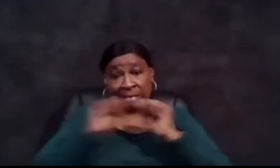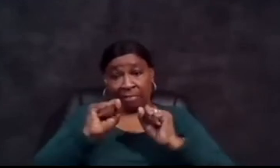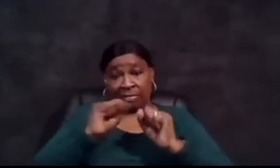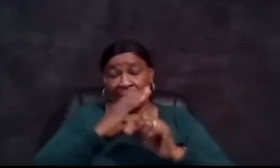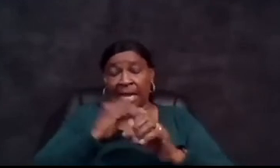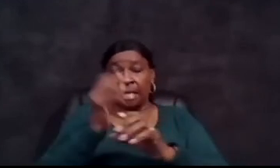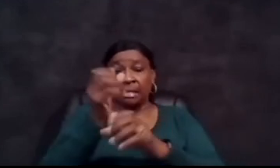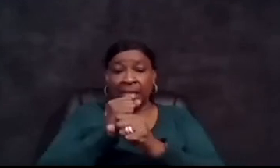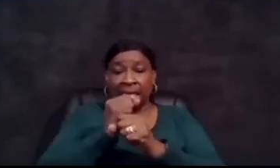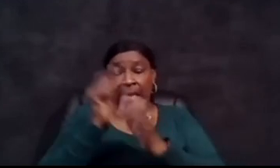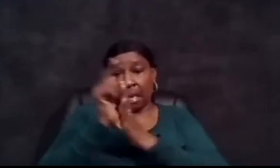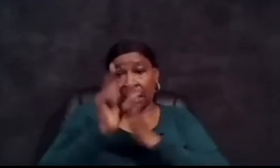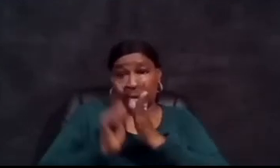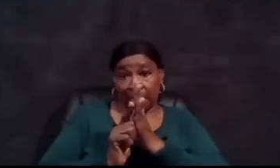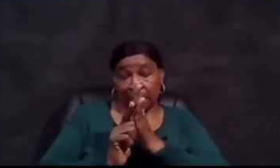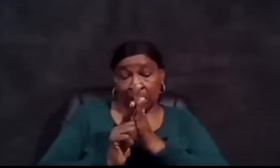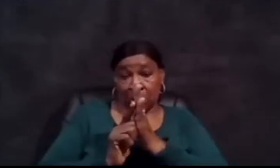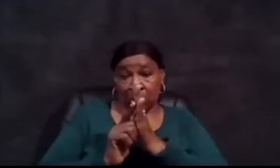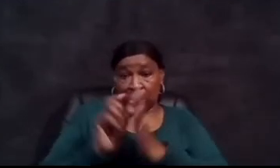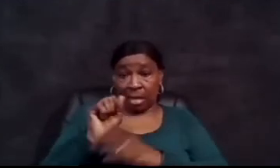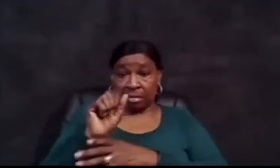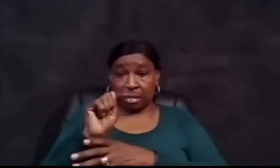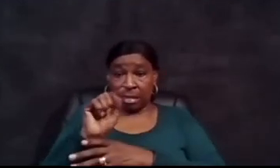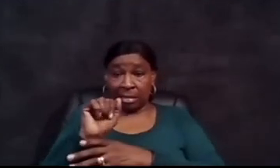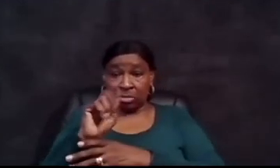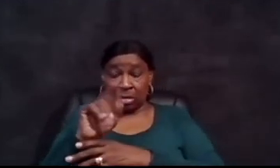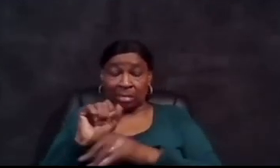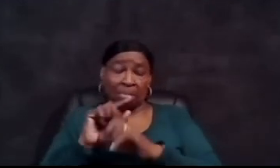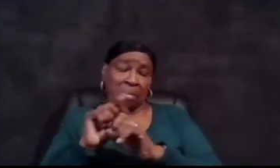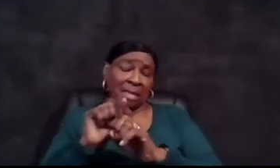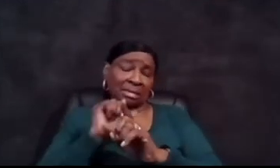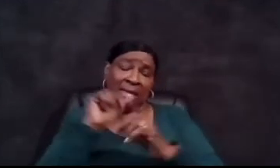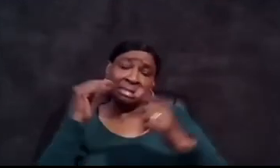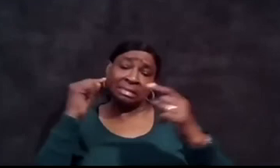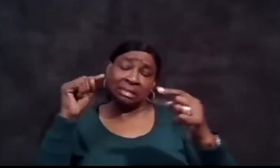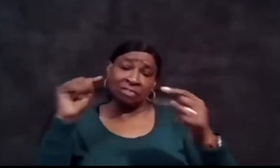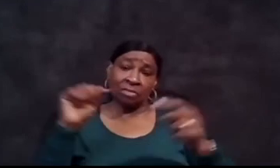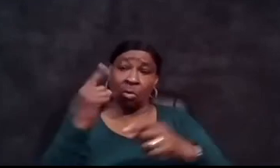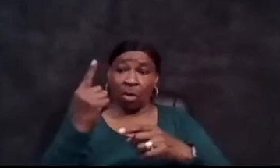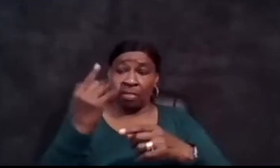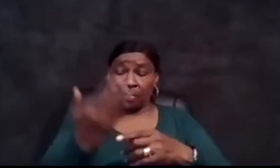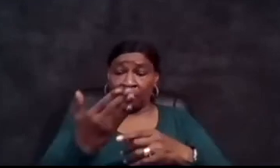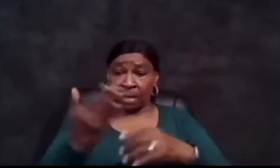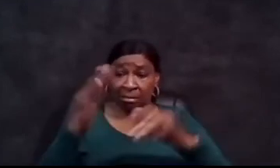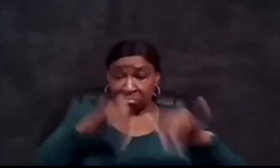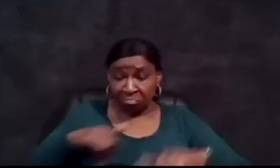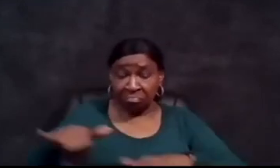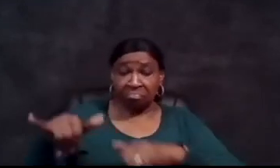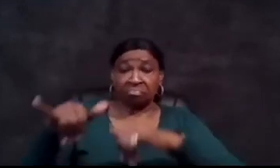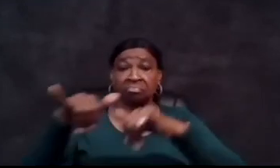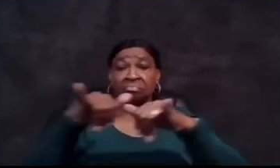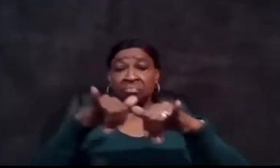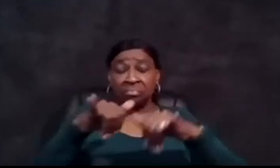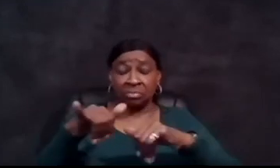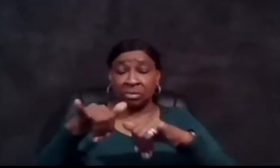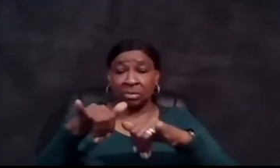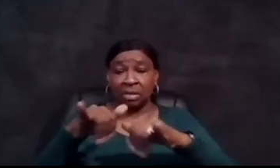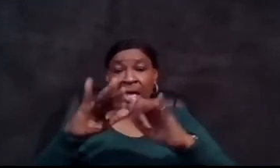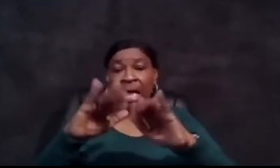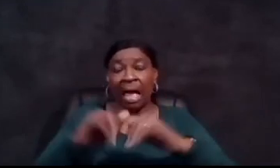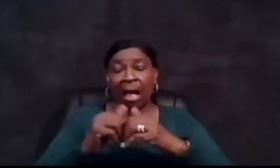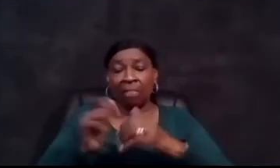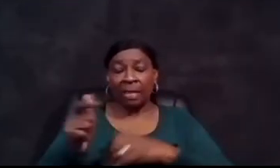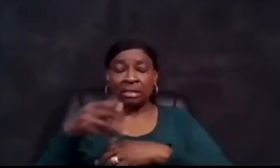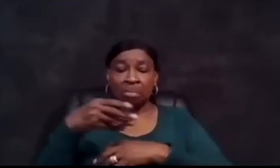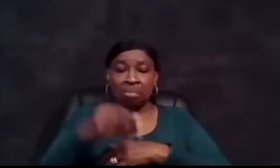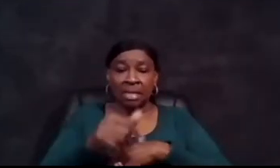not succeeding. And one thing that they hold in common biographically is having spent time